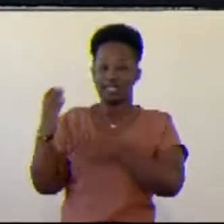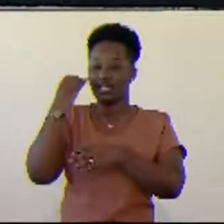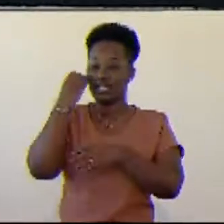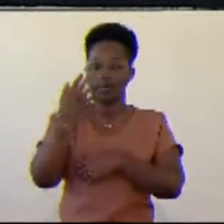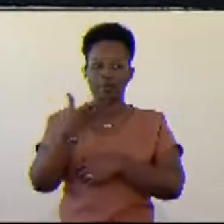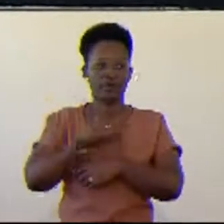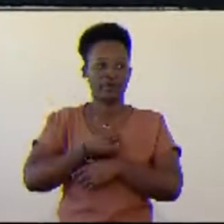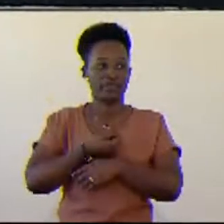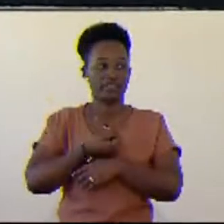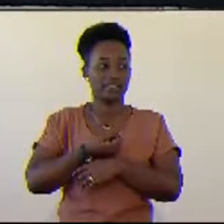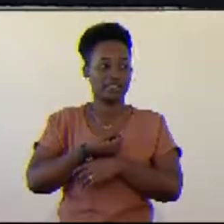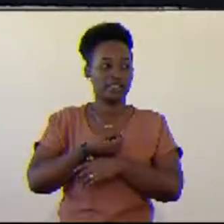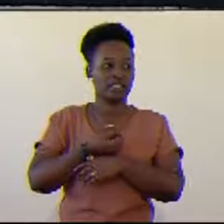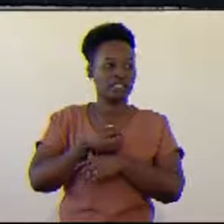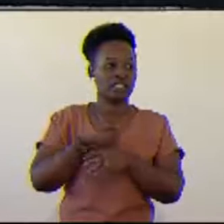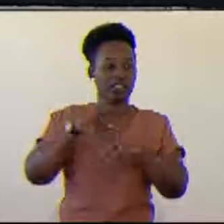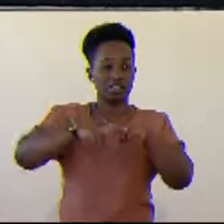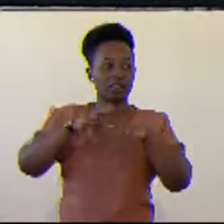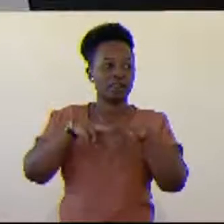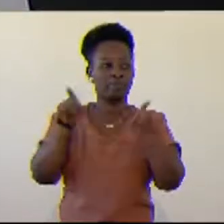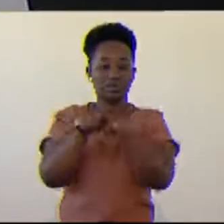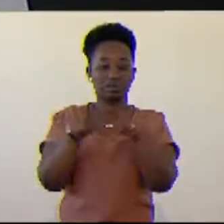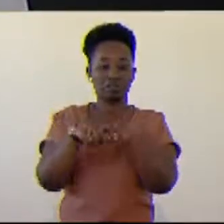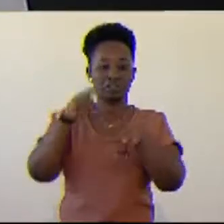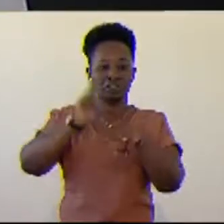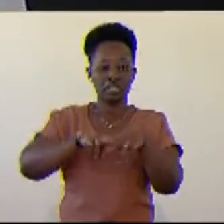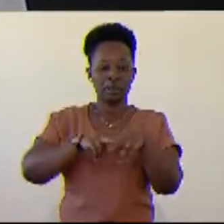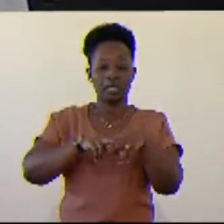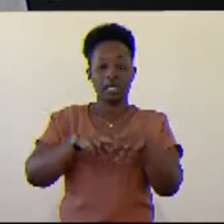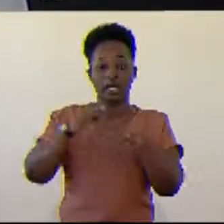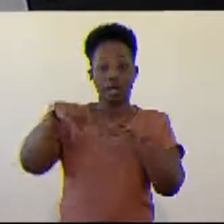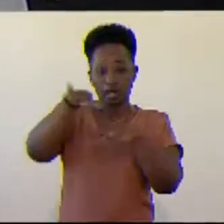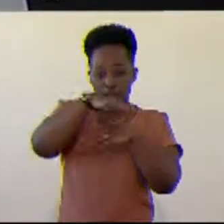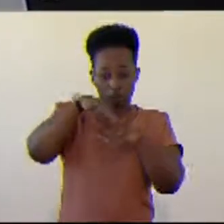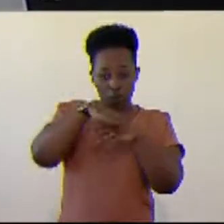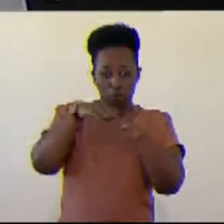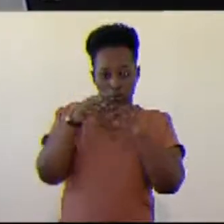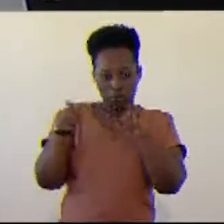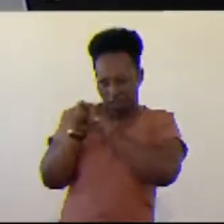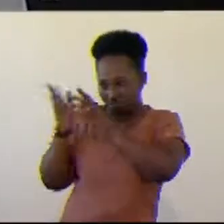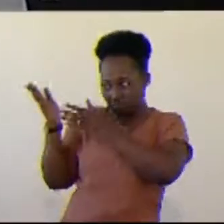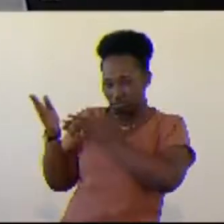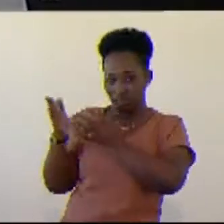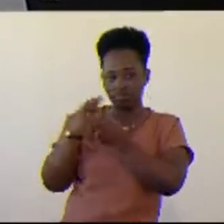stool, okay, a stool, the center of gravity is going to be somewhere under. You have got this lamina. The center of gravity is